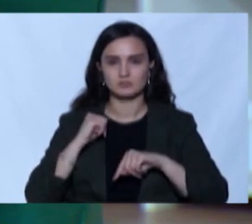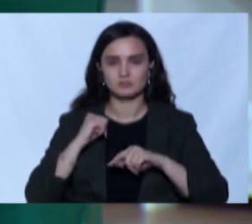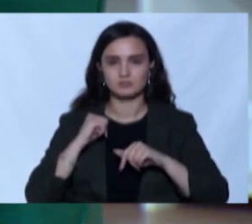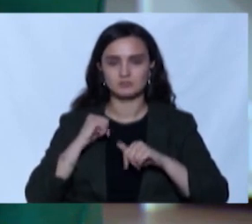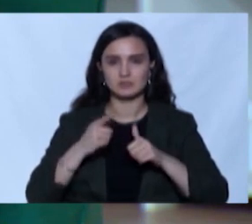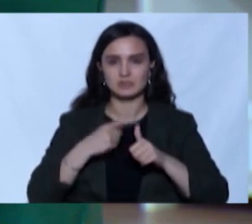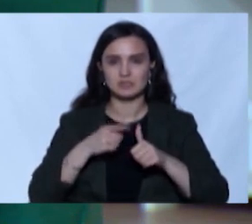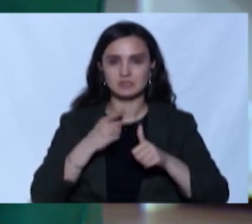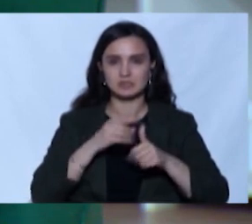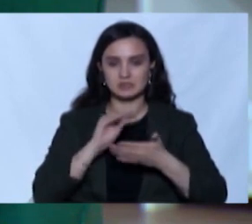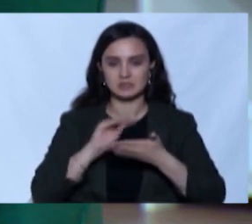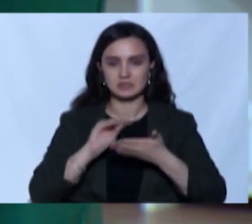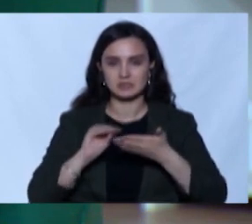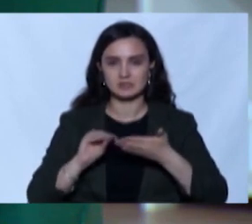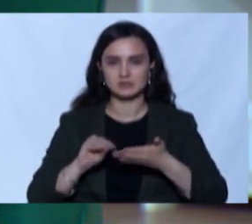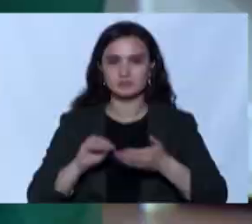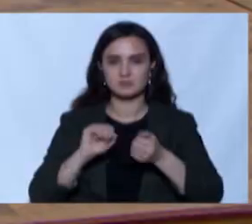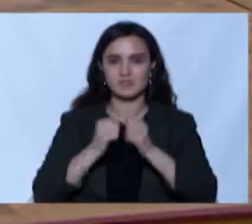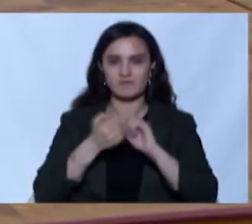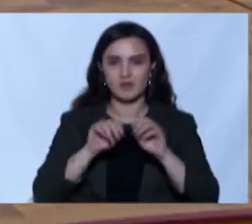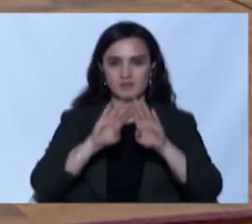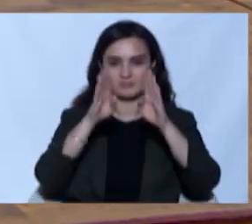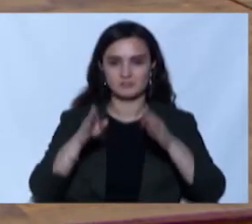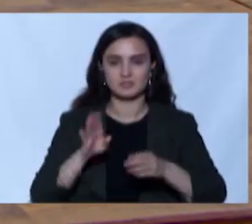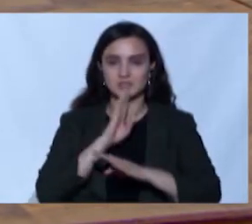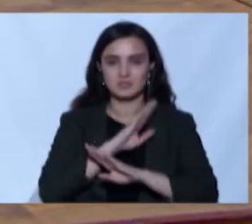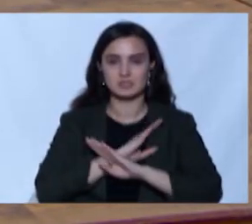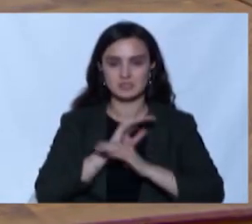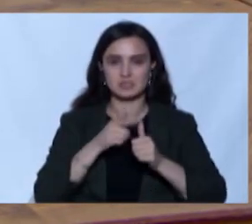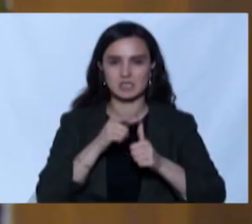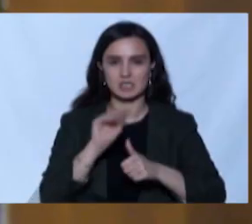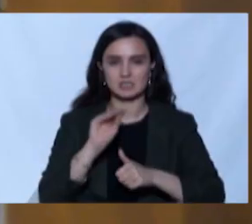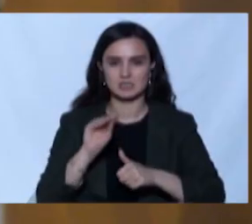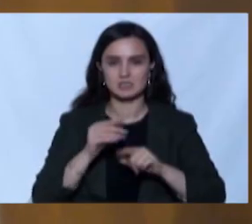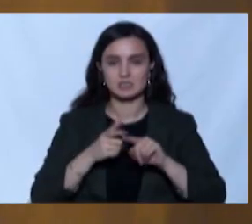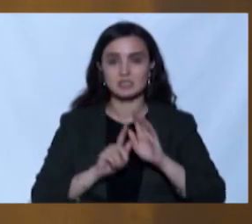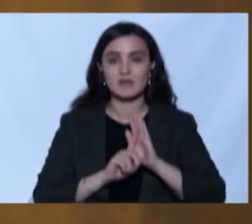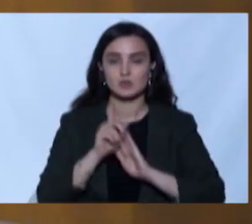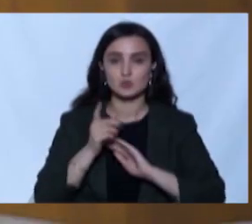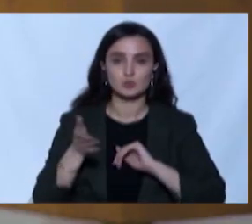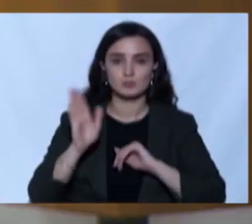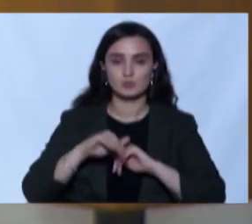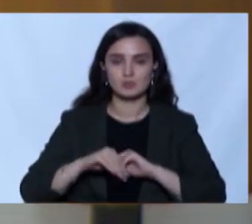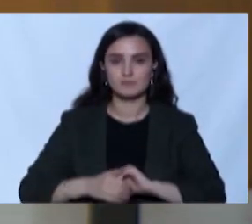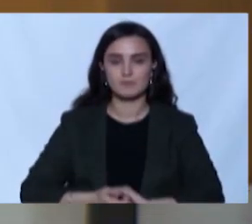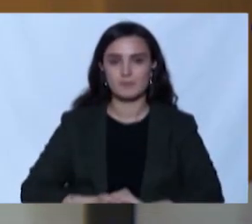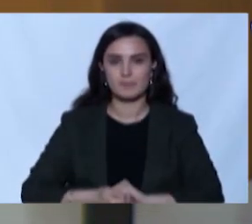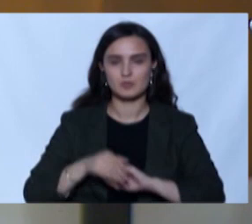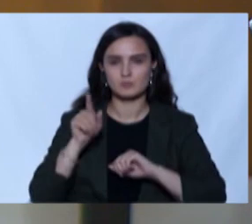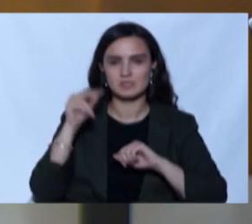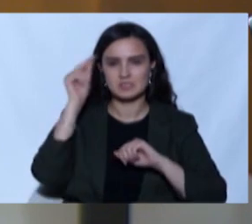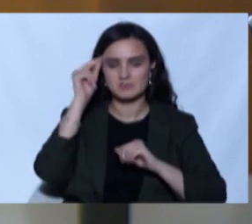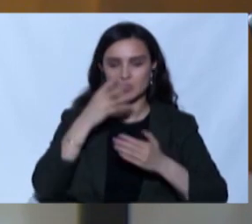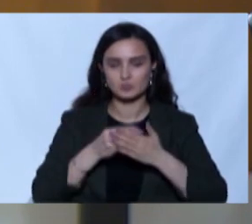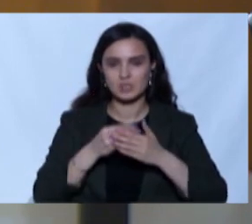name written in her mother's tombstone. Imagine that. What a horrific start to begin with. She learns her